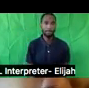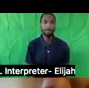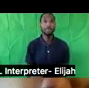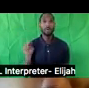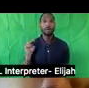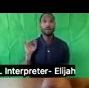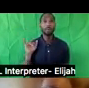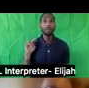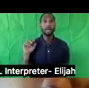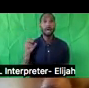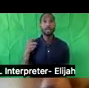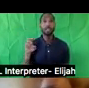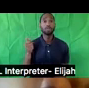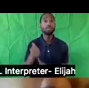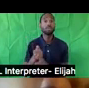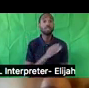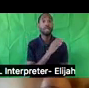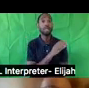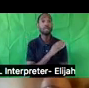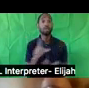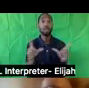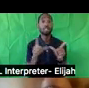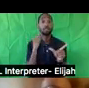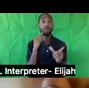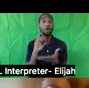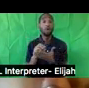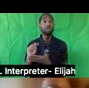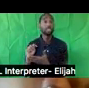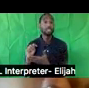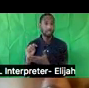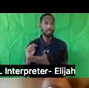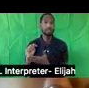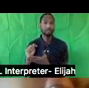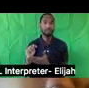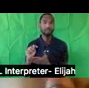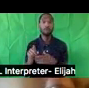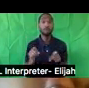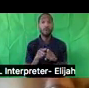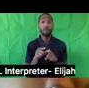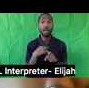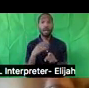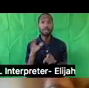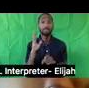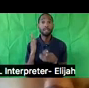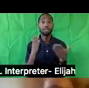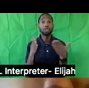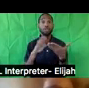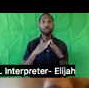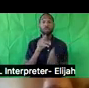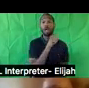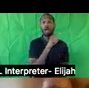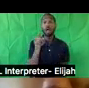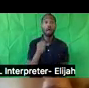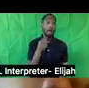Meenadchi holds a clinical license in occupational therapy and has historically served communities impacted